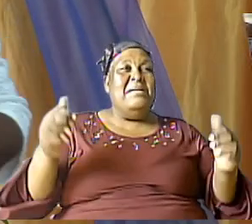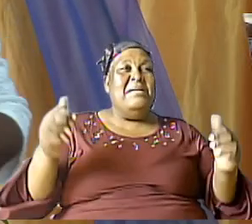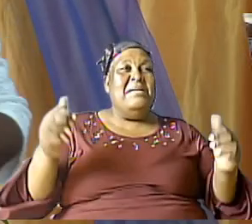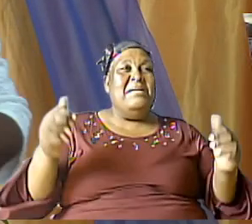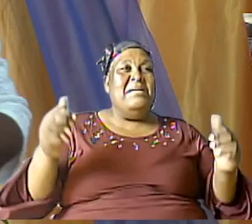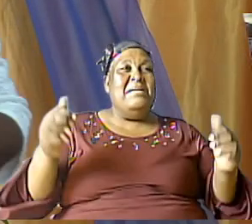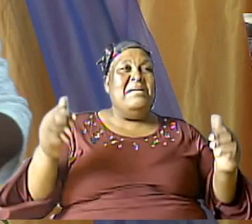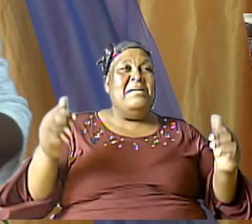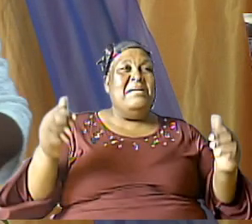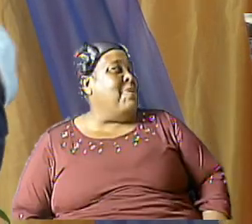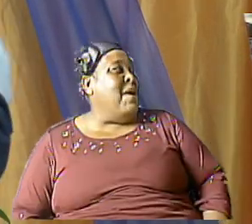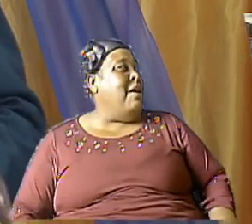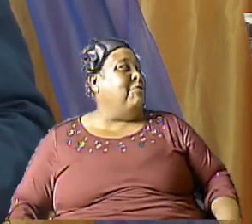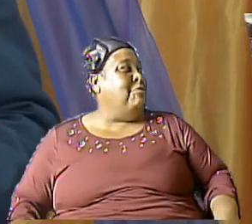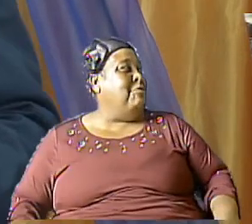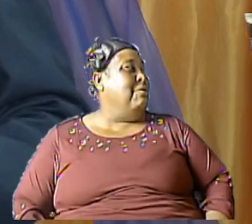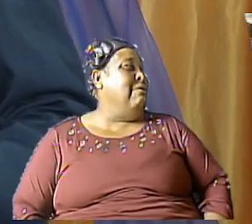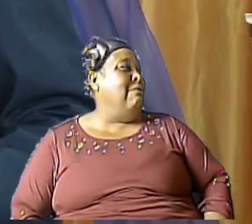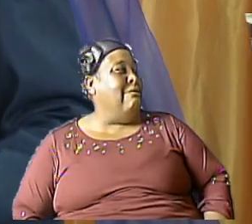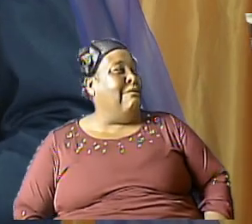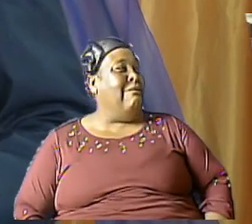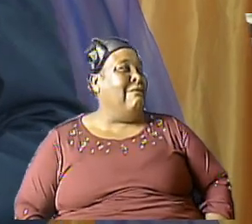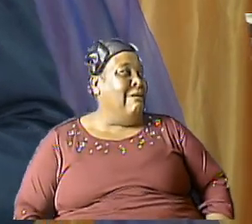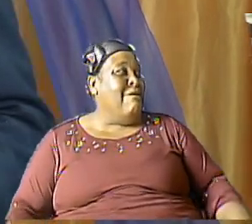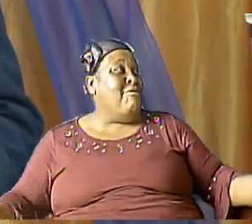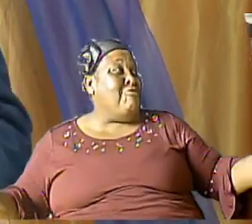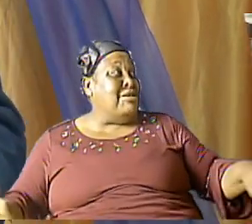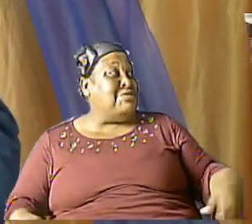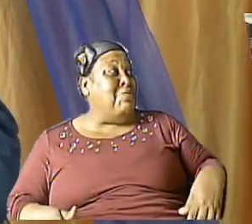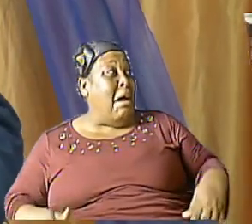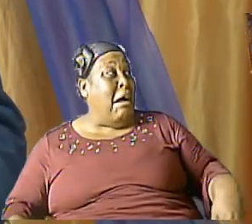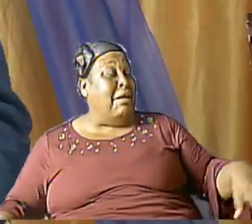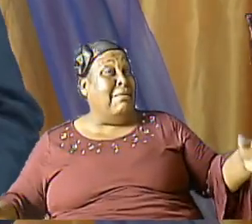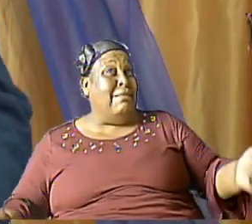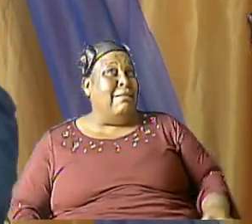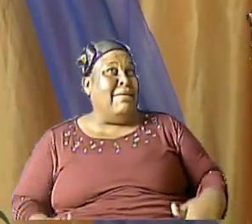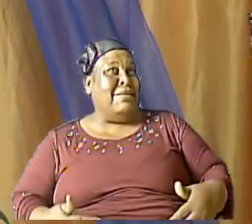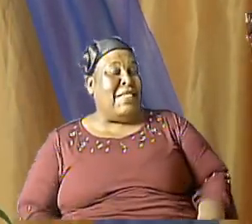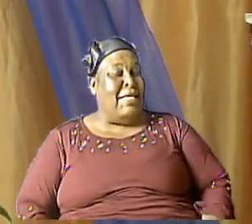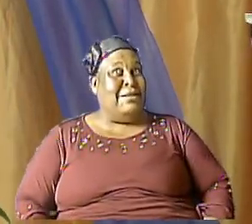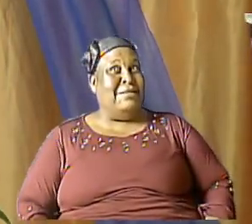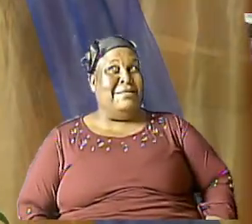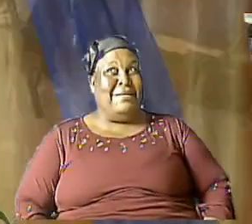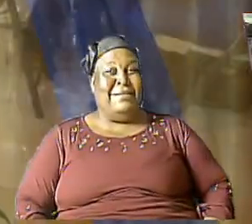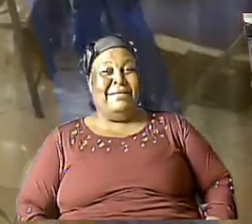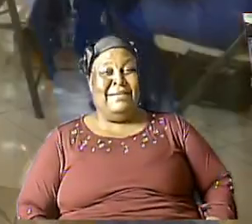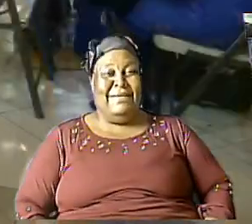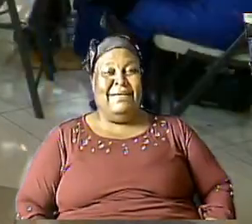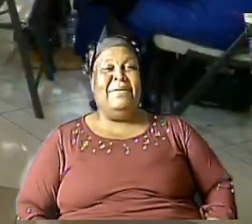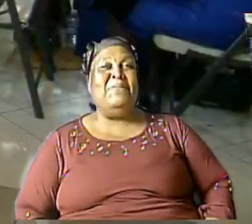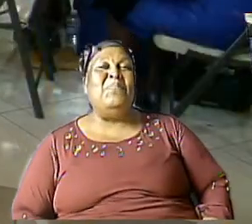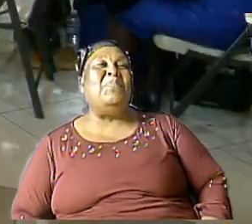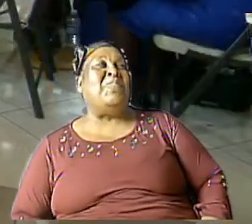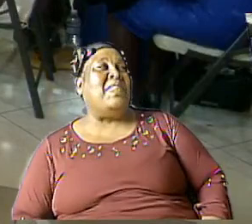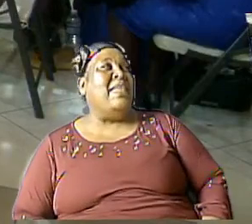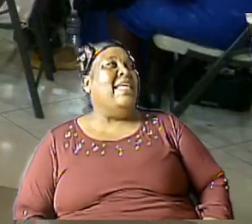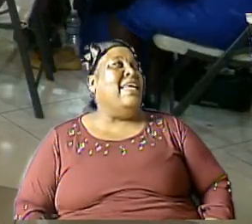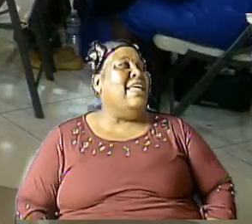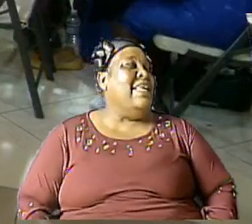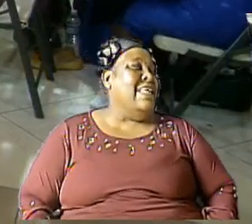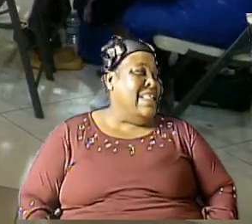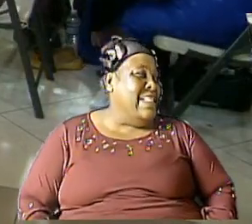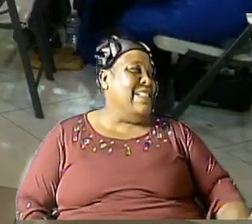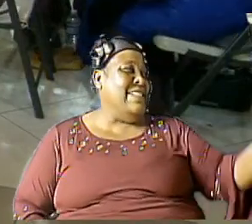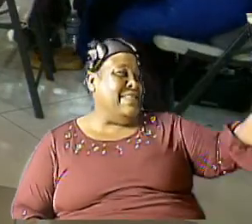like sisters and brothers. And let us all get together in the Lord. I wonder if we can raise that song. And as we sing, recognize